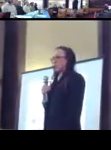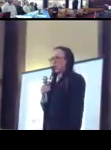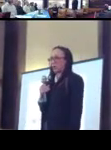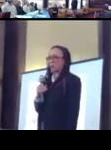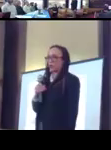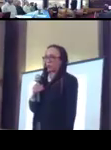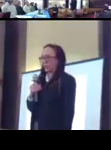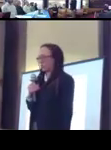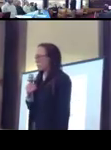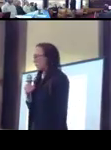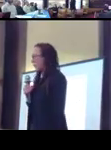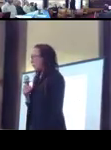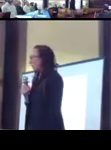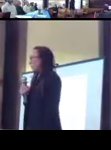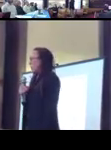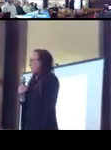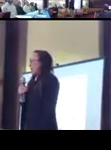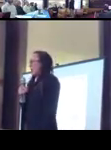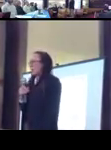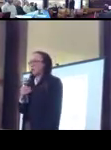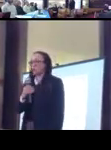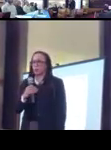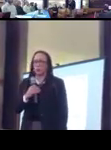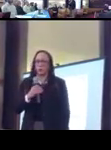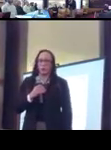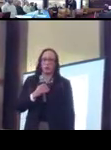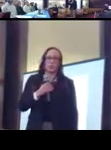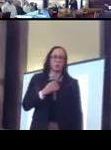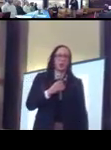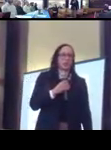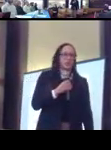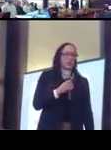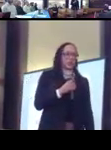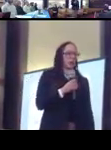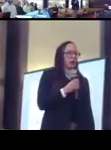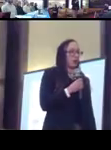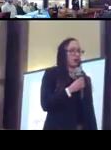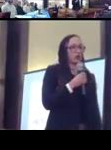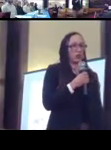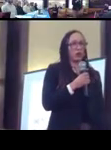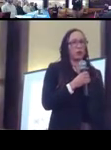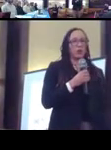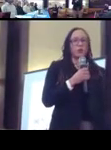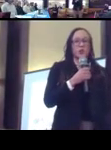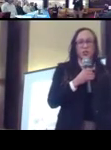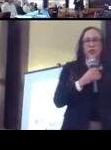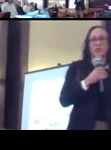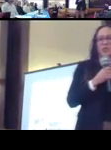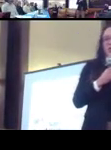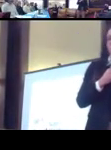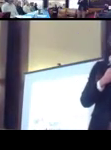community during the time that the plan process was happening. And really what this plan does is think about